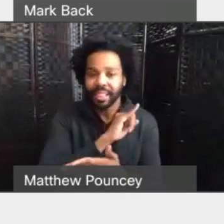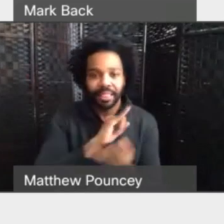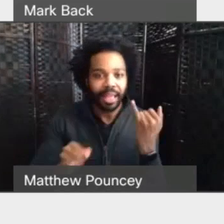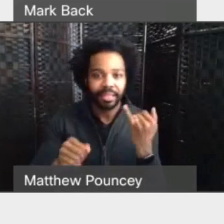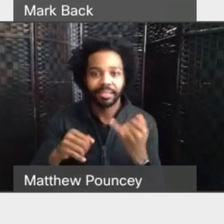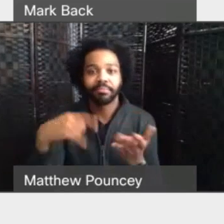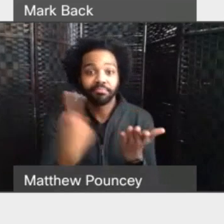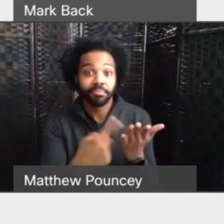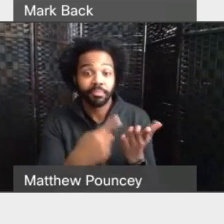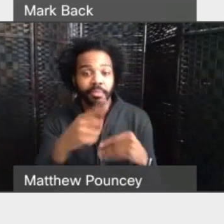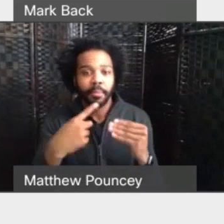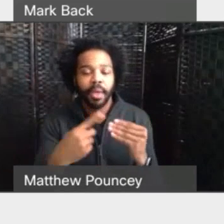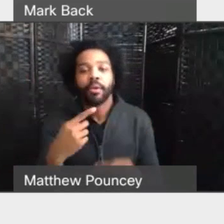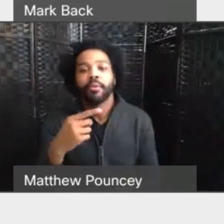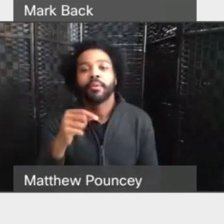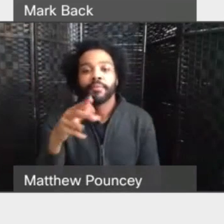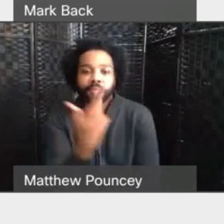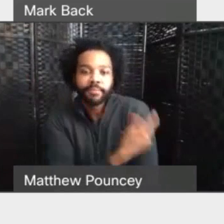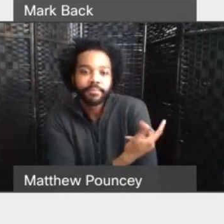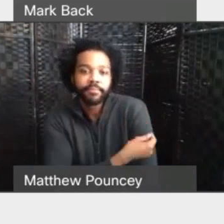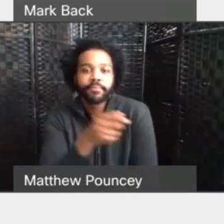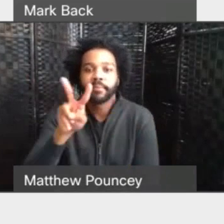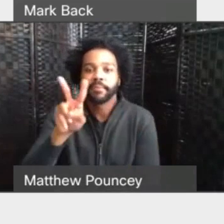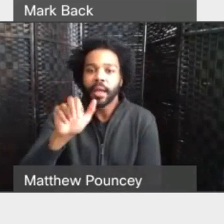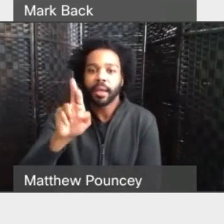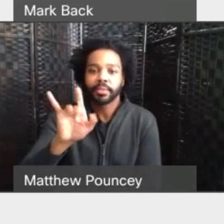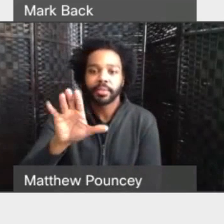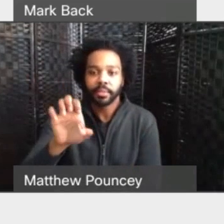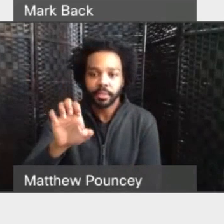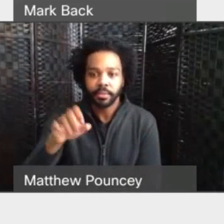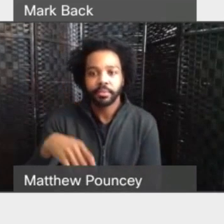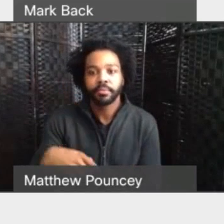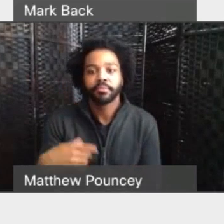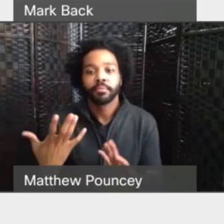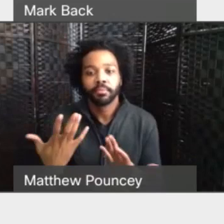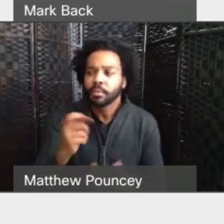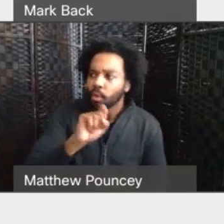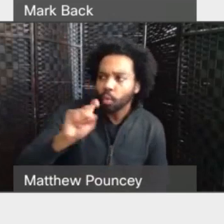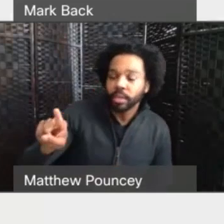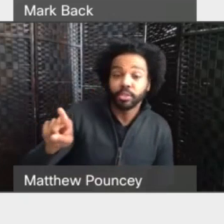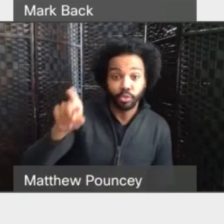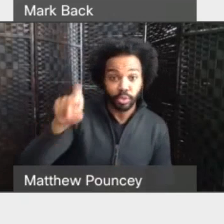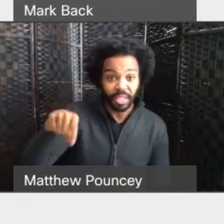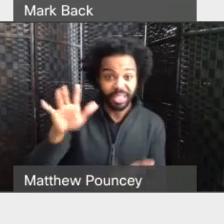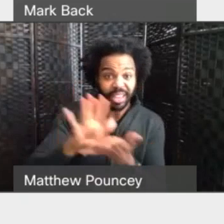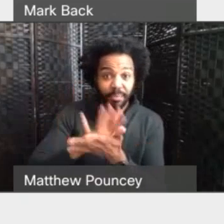people with underlying health conditions, the question was raised whether documentation would be needed from a medical provider. Can you provide